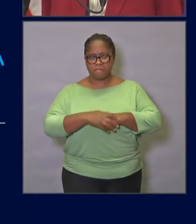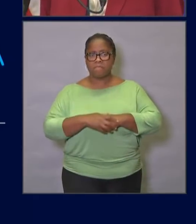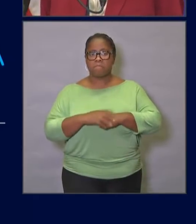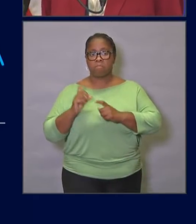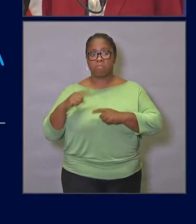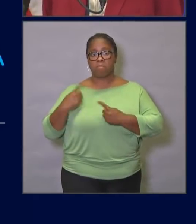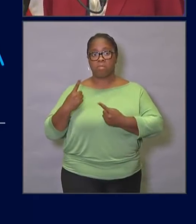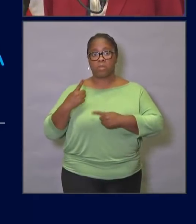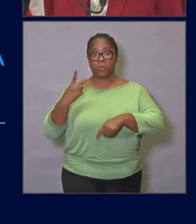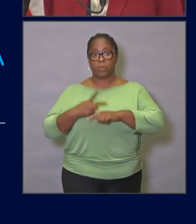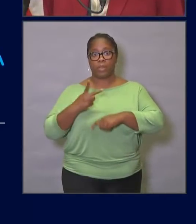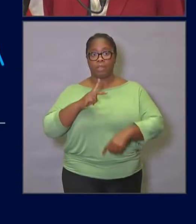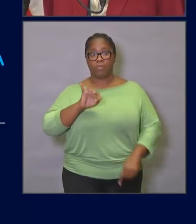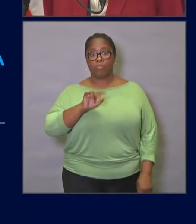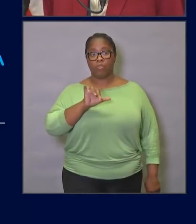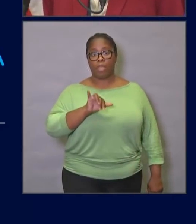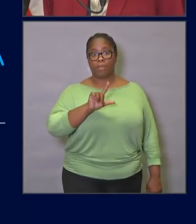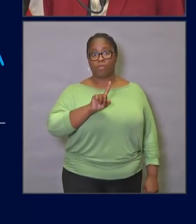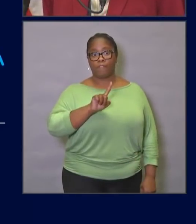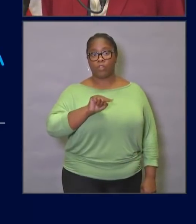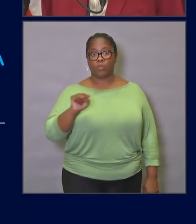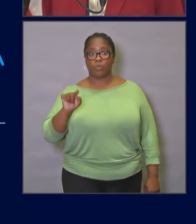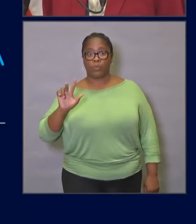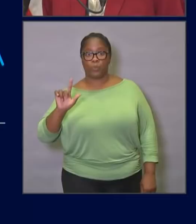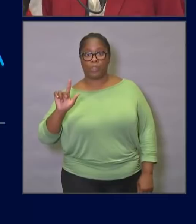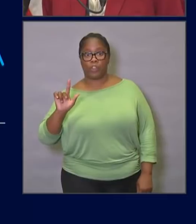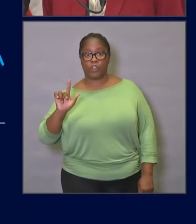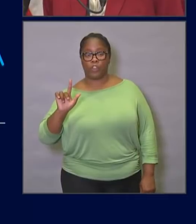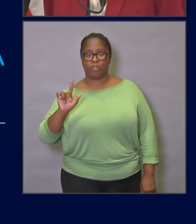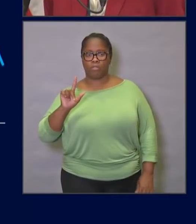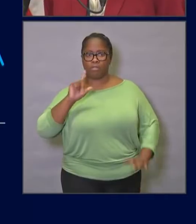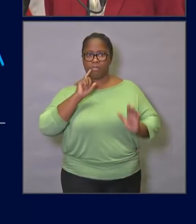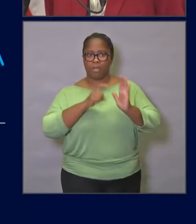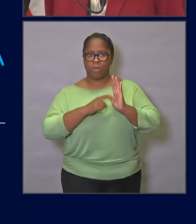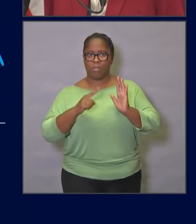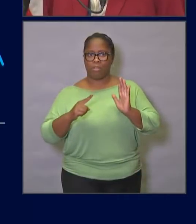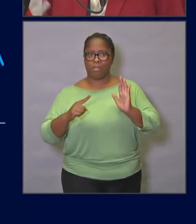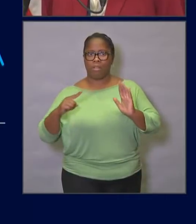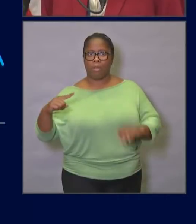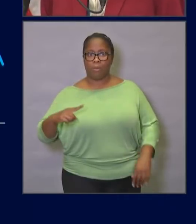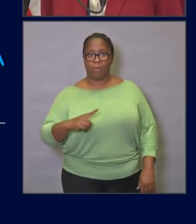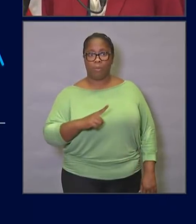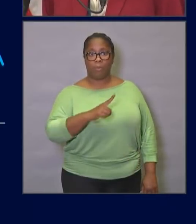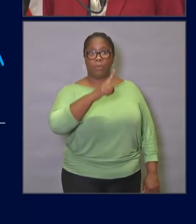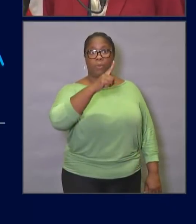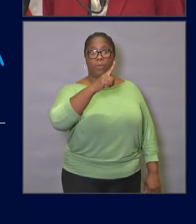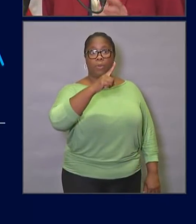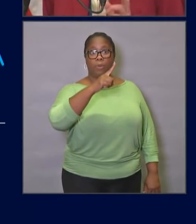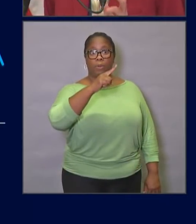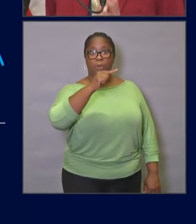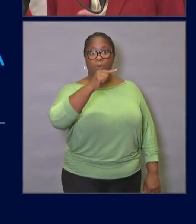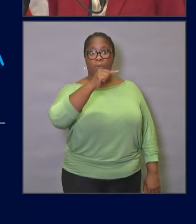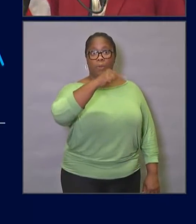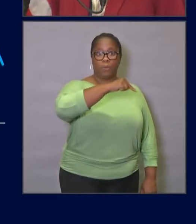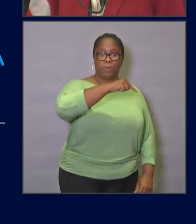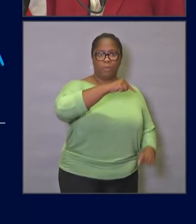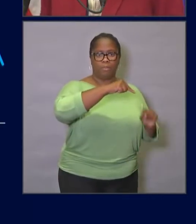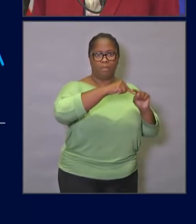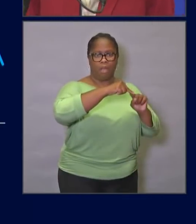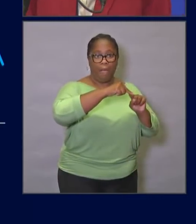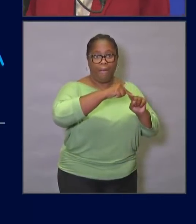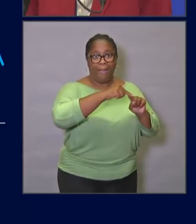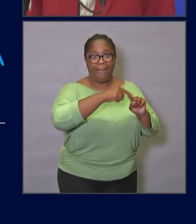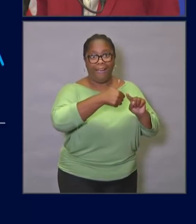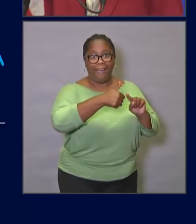July 21st through July 23rd, show a steep decrease, but we think that this is just because there was some